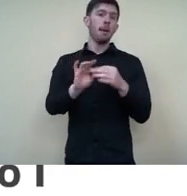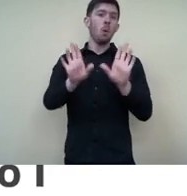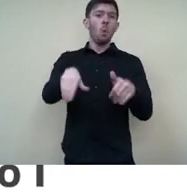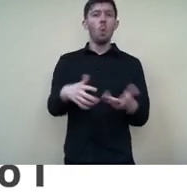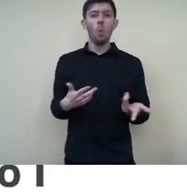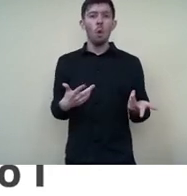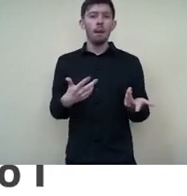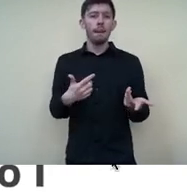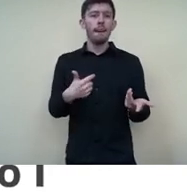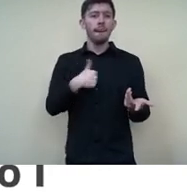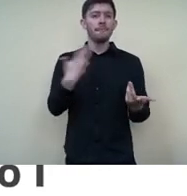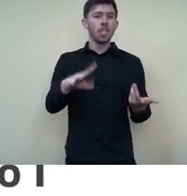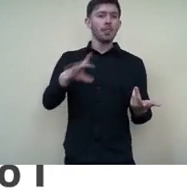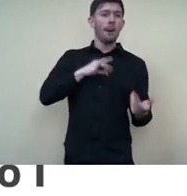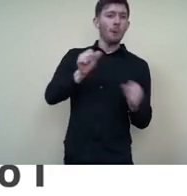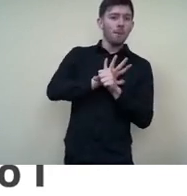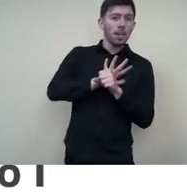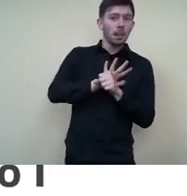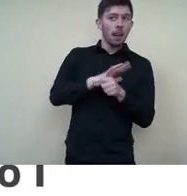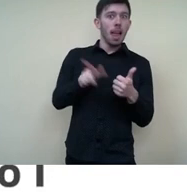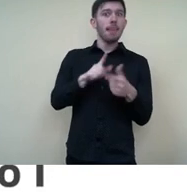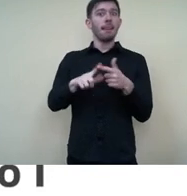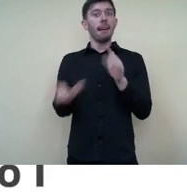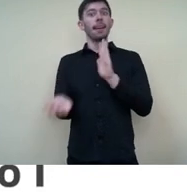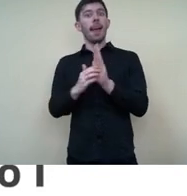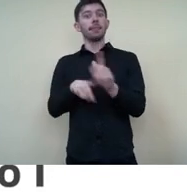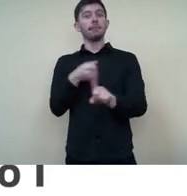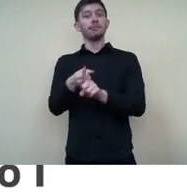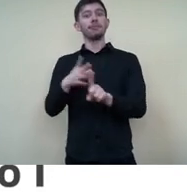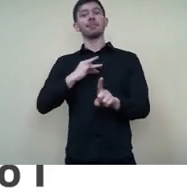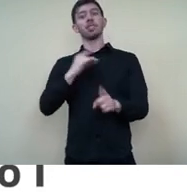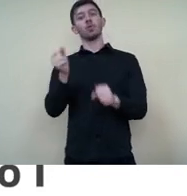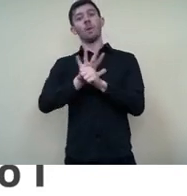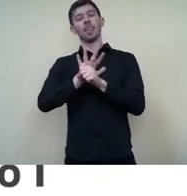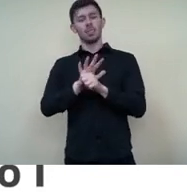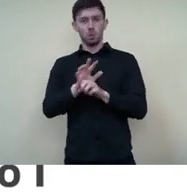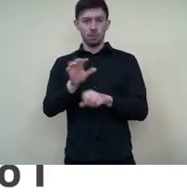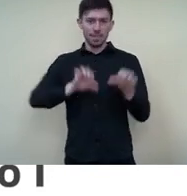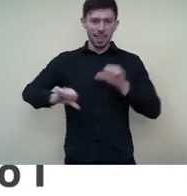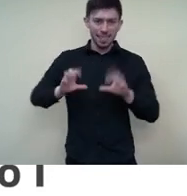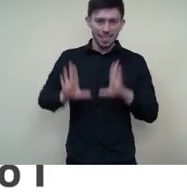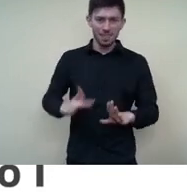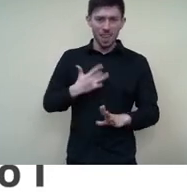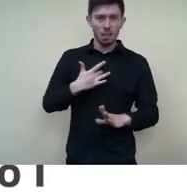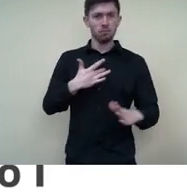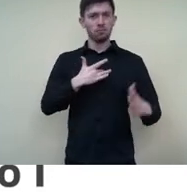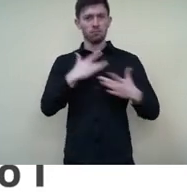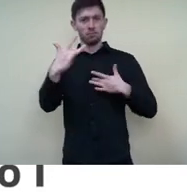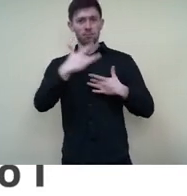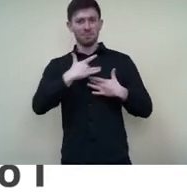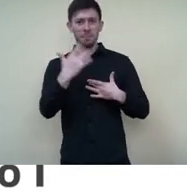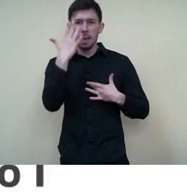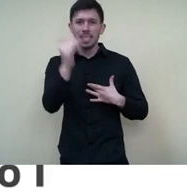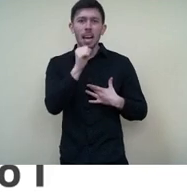got COVID again. And so this multiple infections was kind of worrisome to scientists, especially because it wasn't